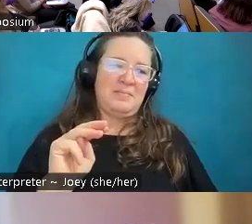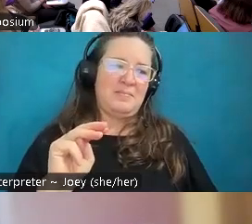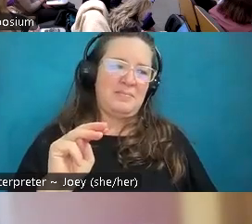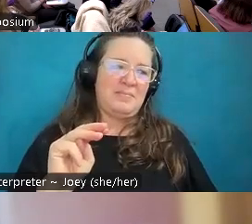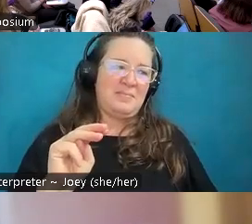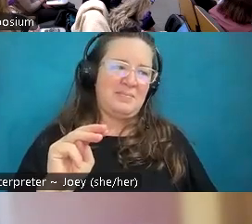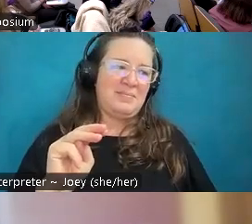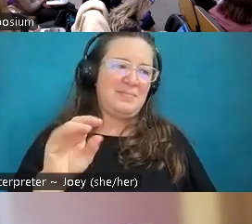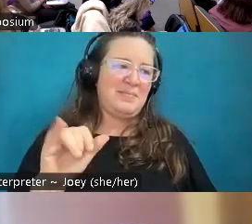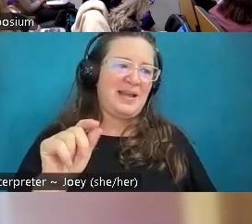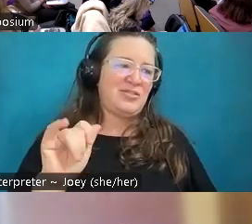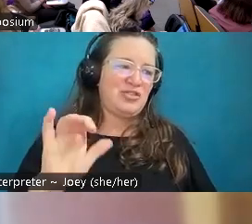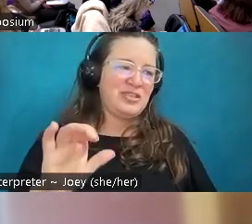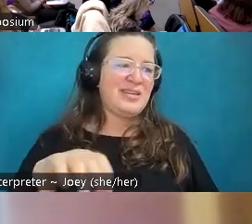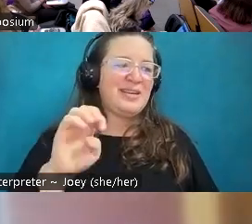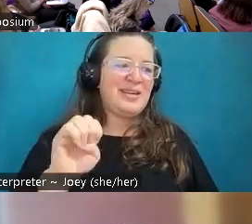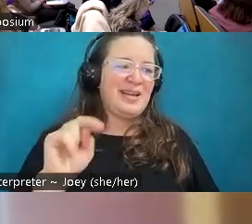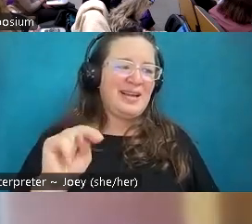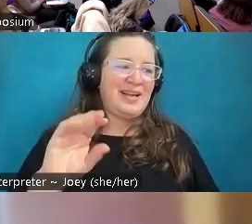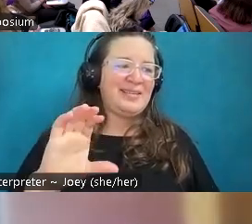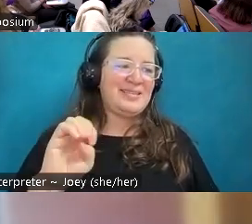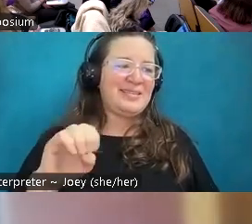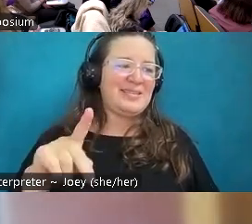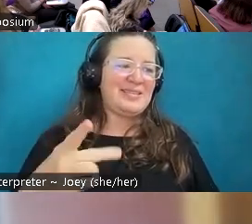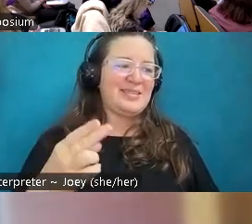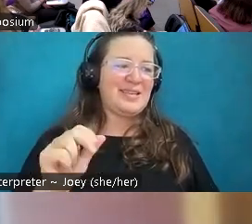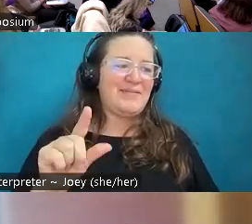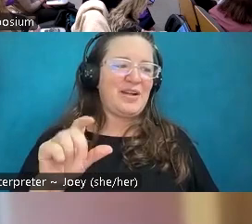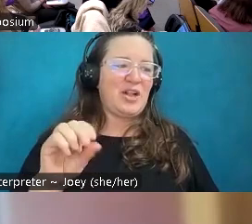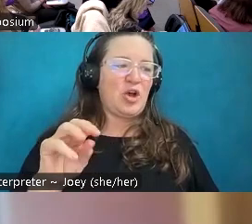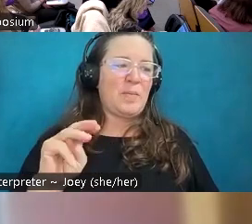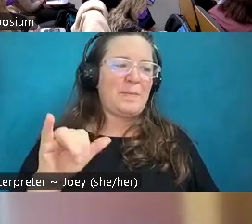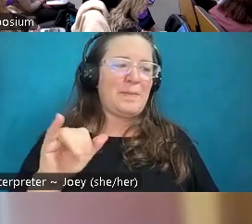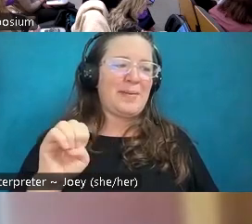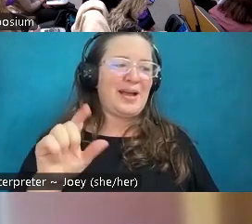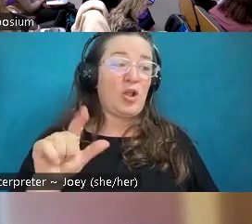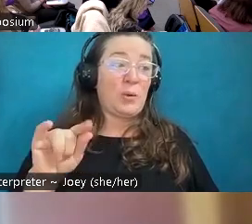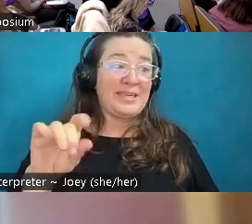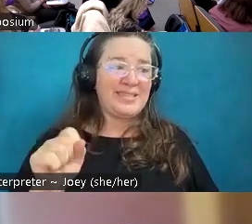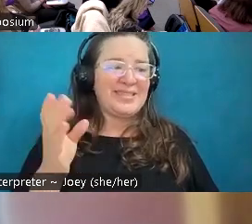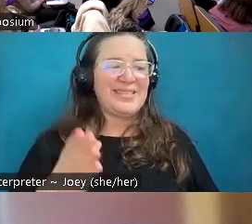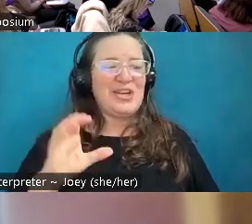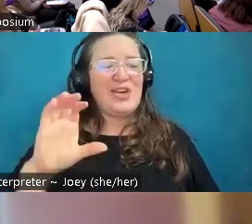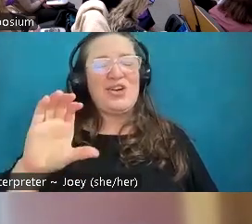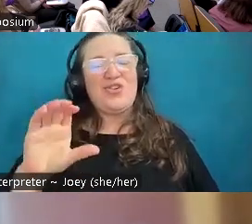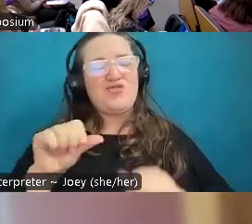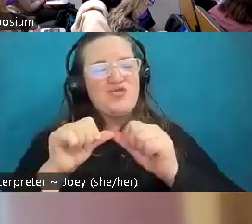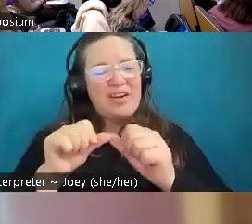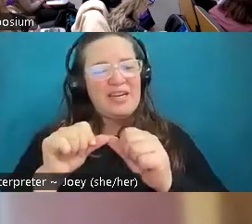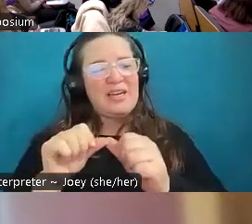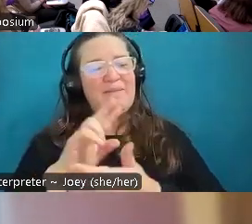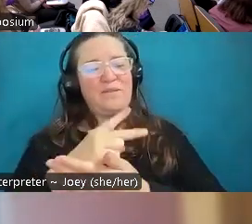encephalomyelitis chronic fatigue syndrome. Describe prior considerations of infection-associated conditions